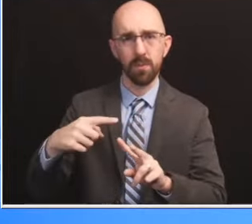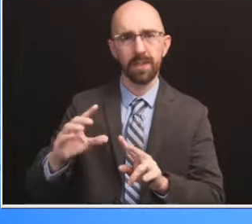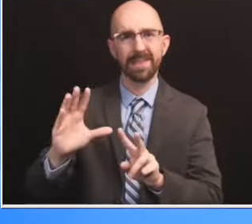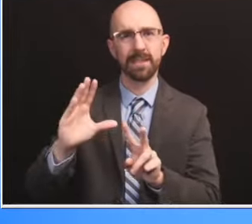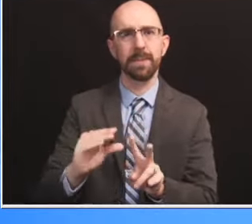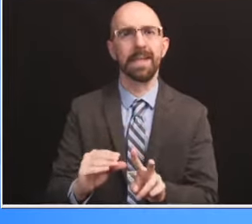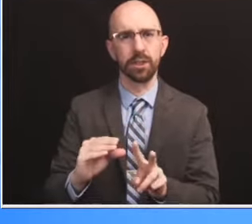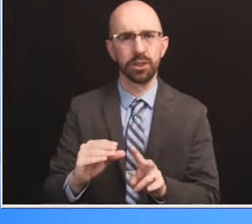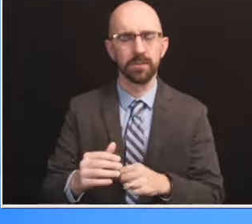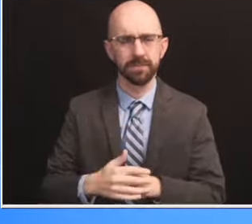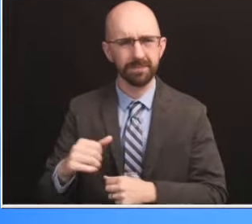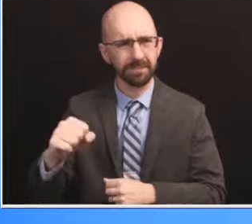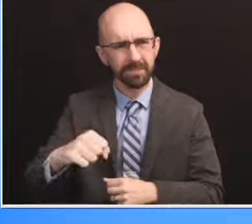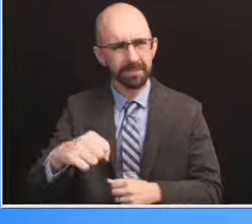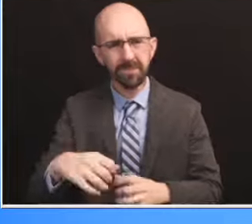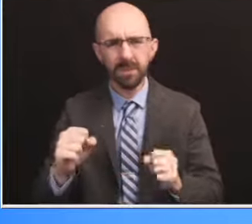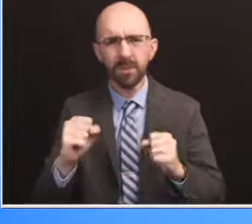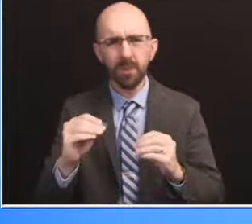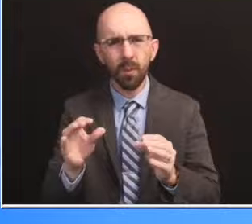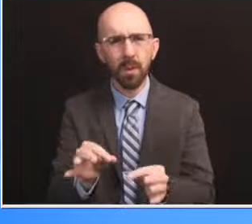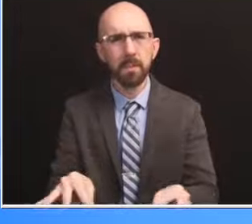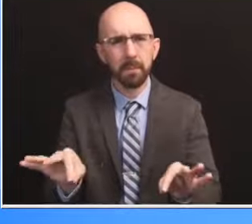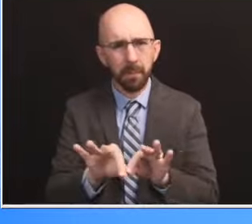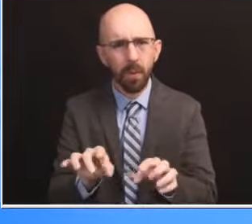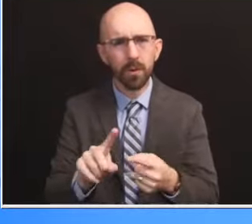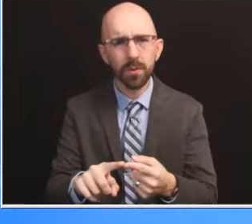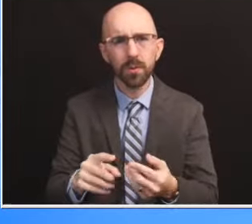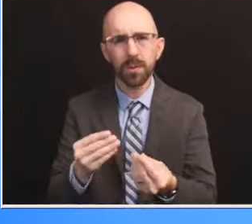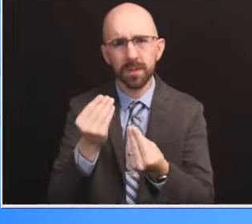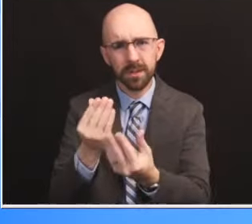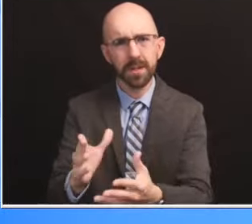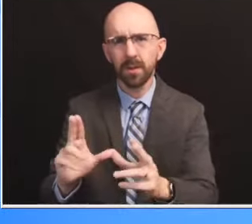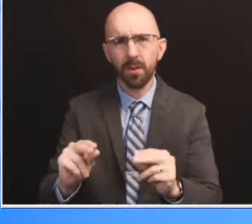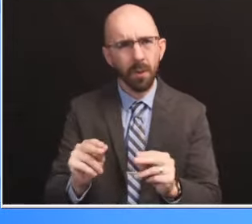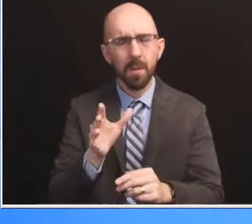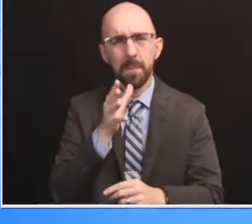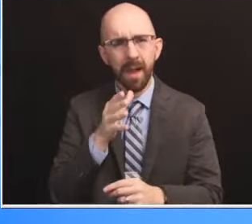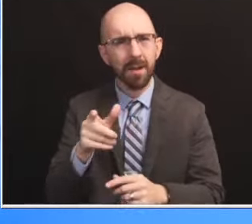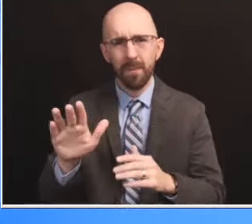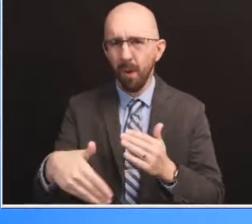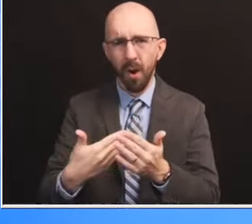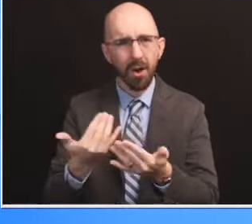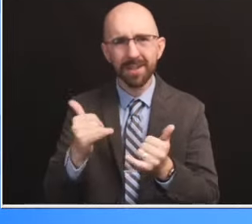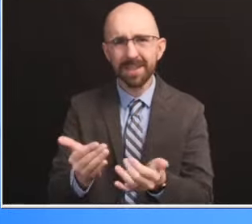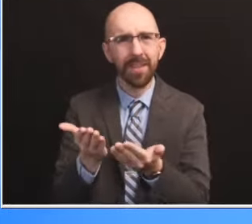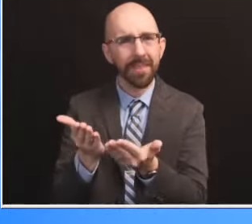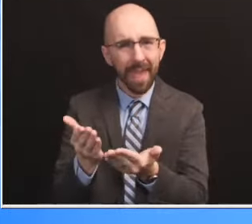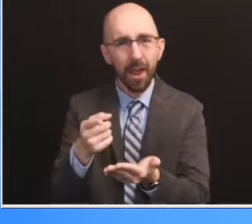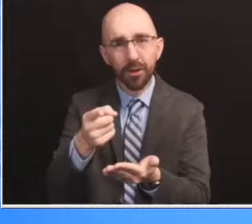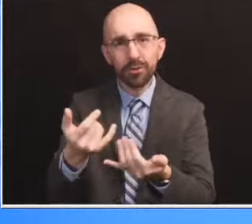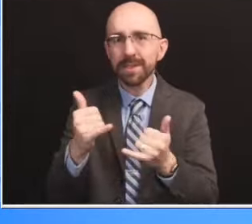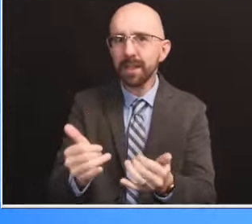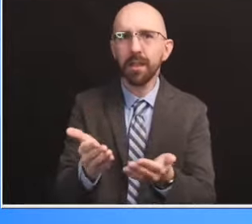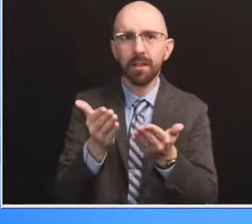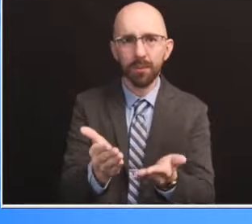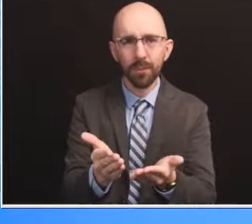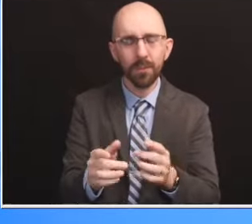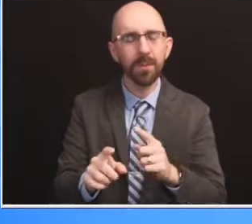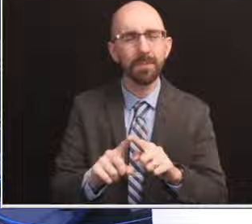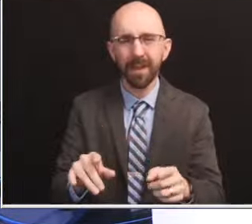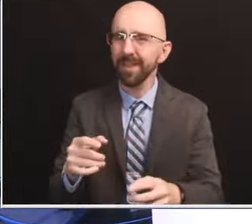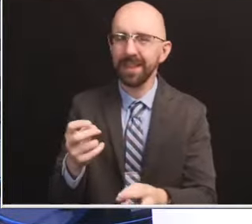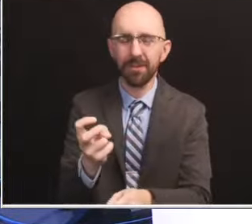Yes. And it's so important to say, no, Mom, it's all still there. You're still there. Yeah. But it's hard.